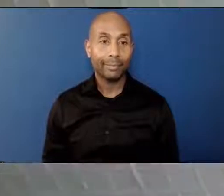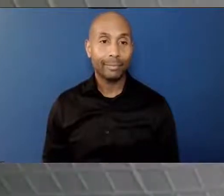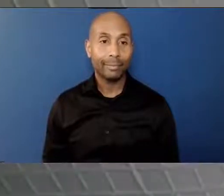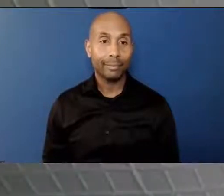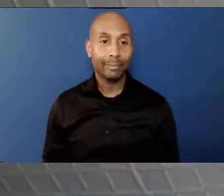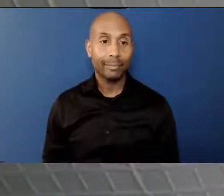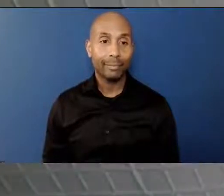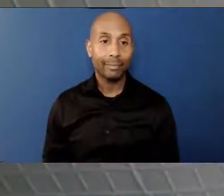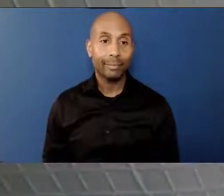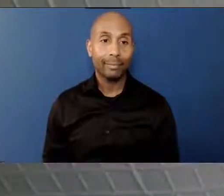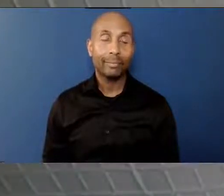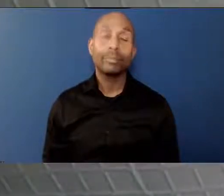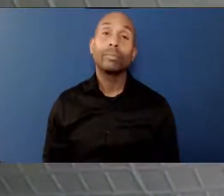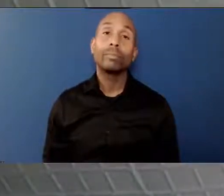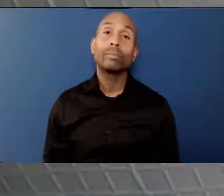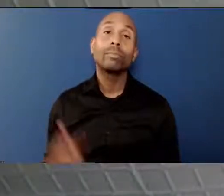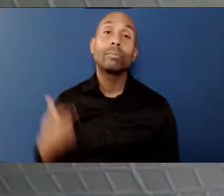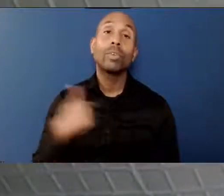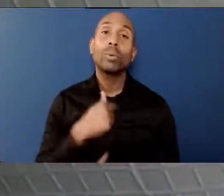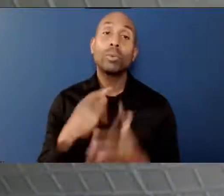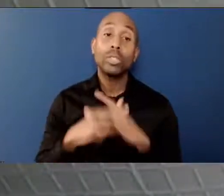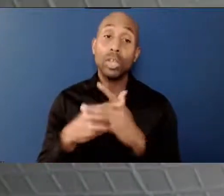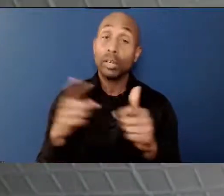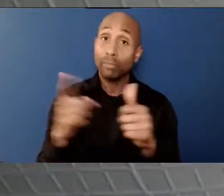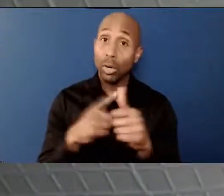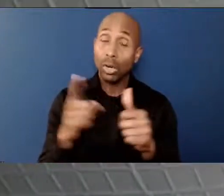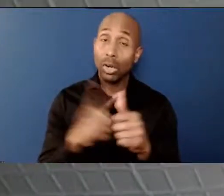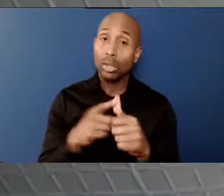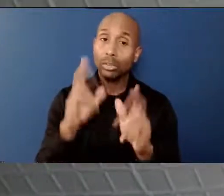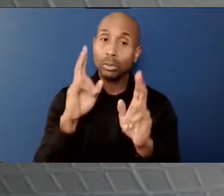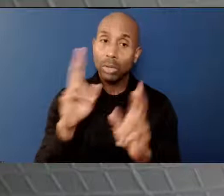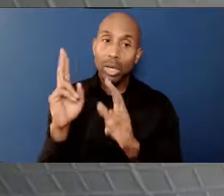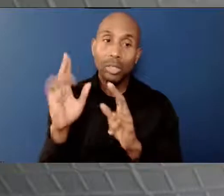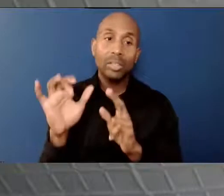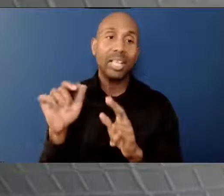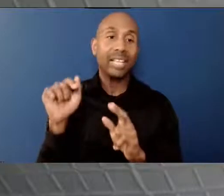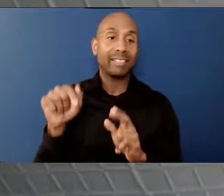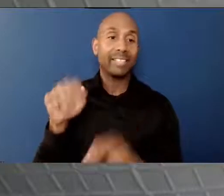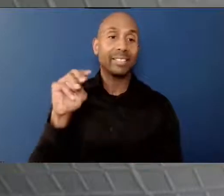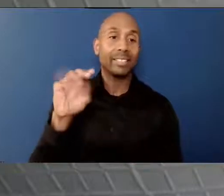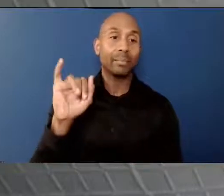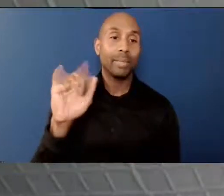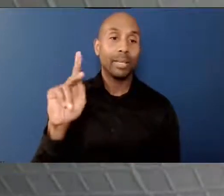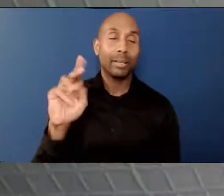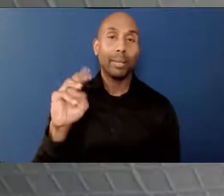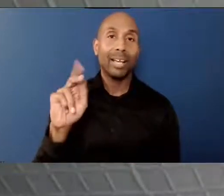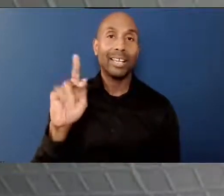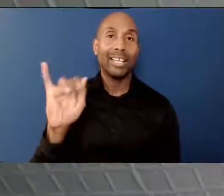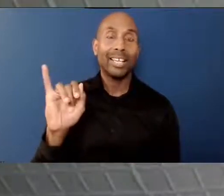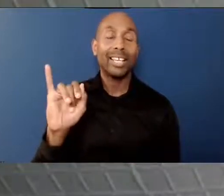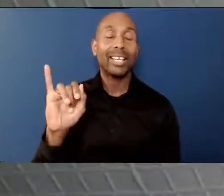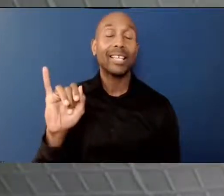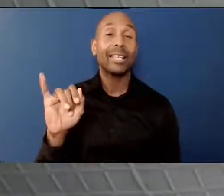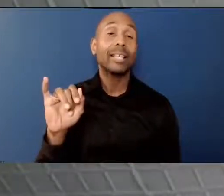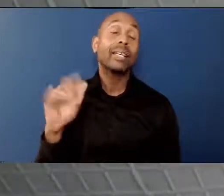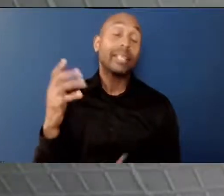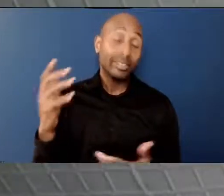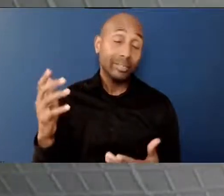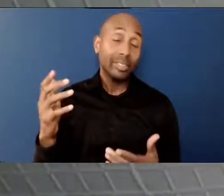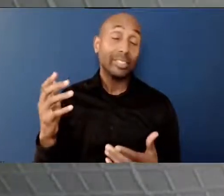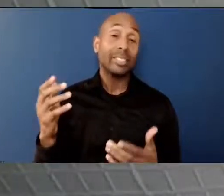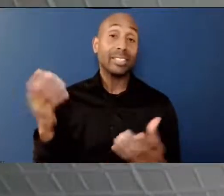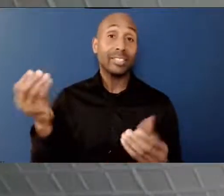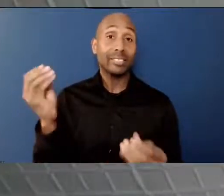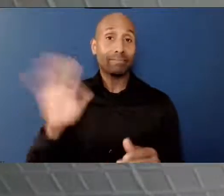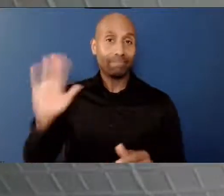We would like to begin by acknowledging that we are in Mi'kmahi, the ancestral and unceded territory of the Mi'kmaq people. We are honored to